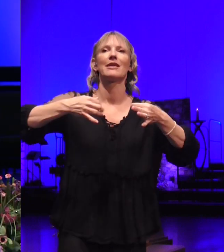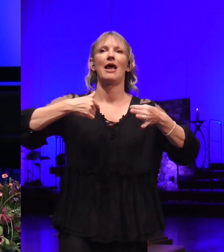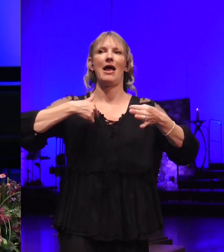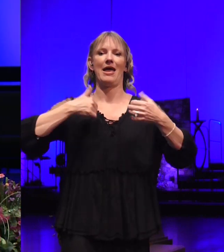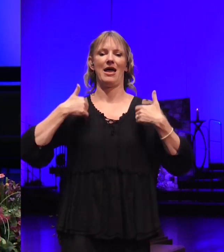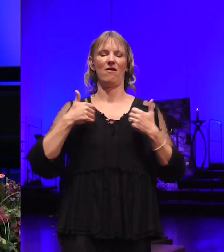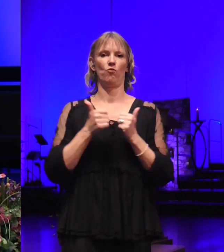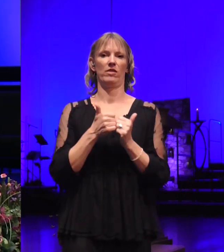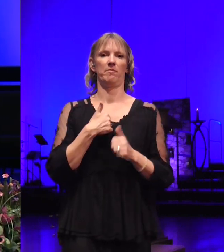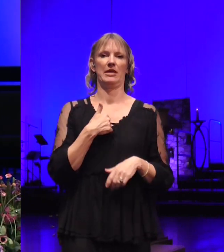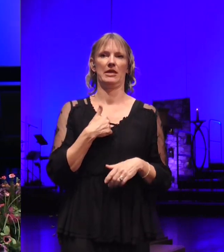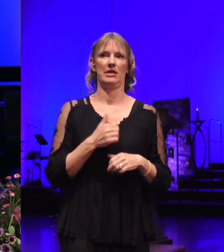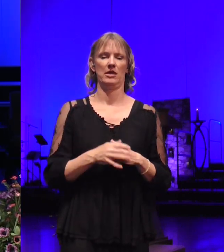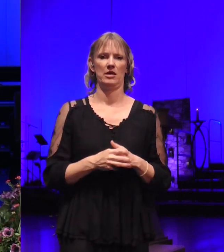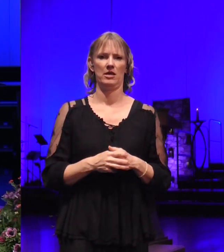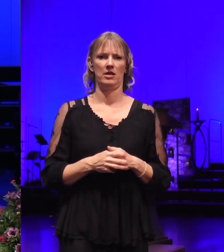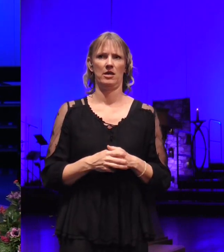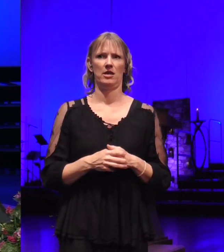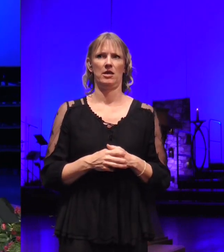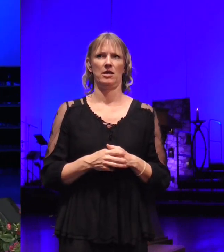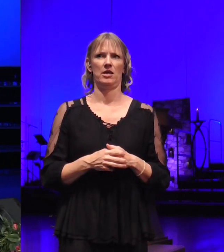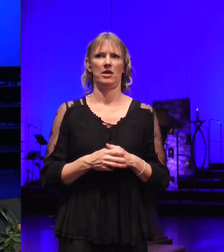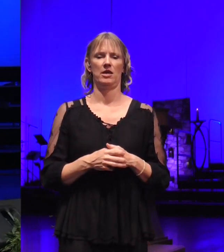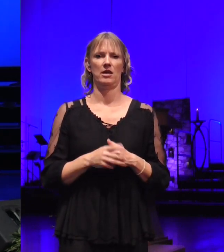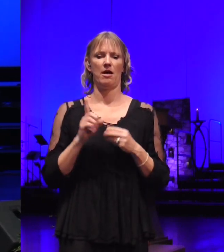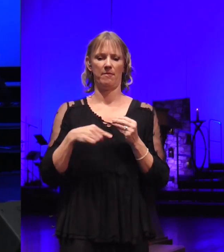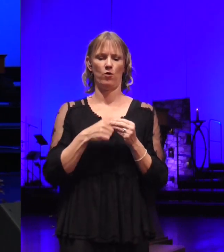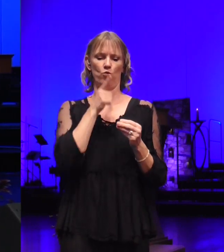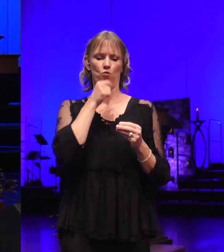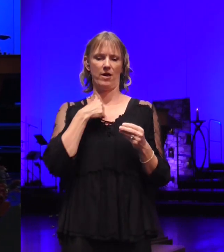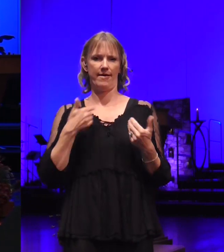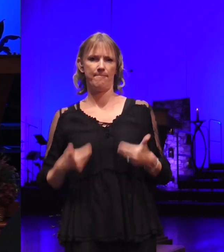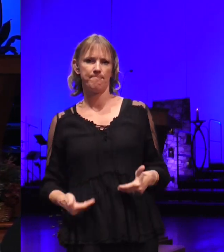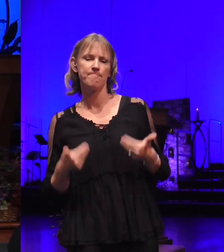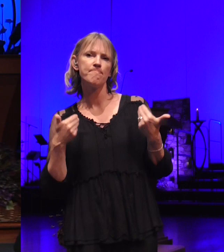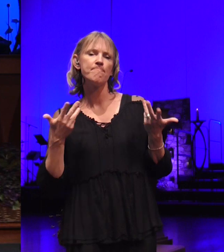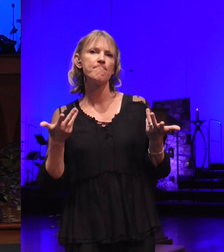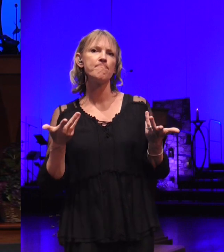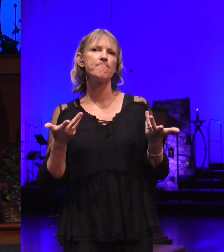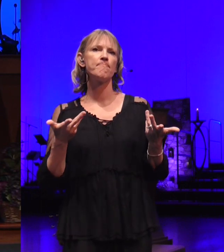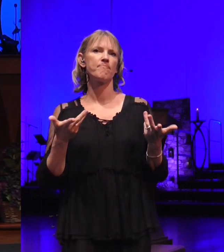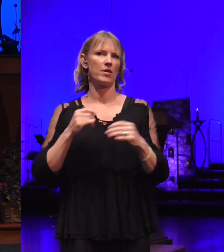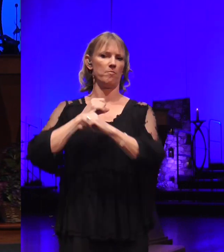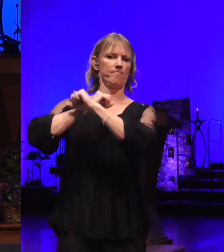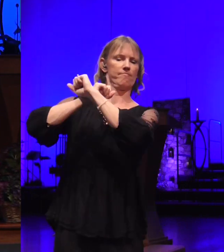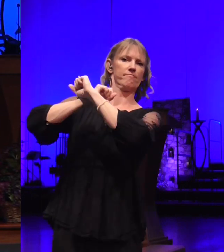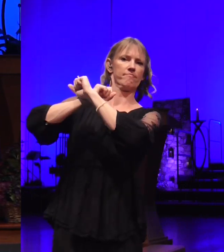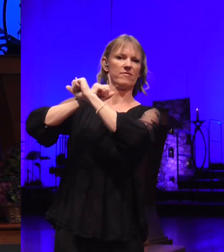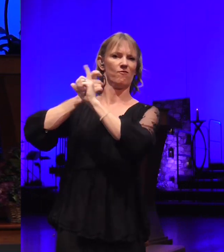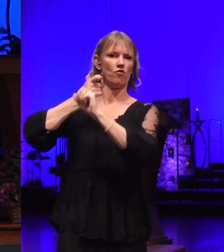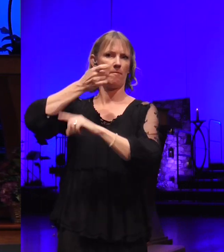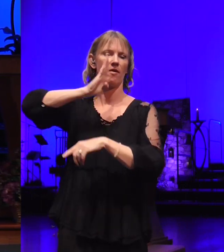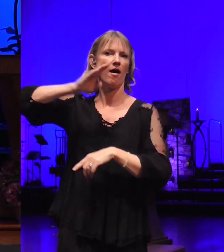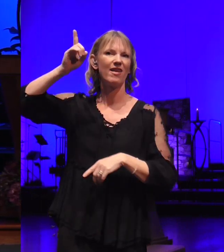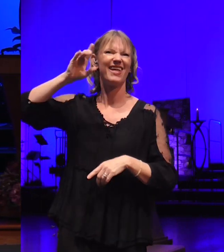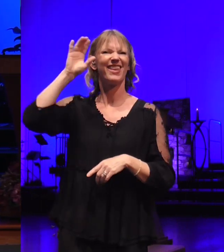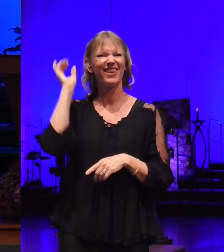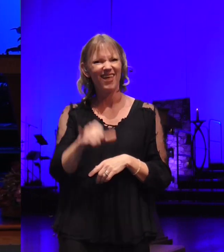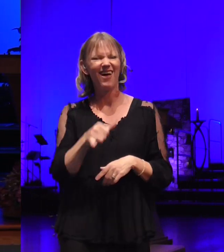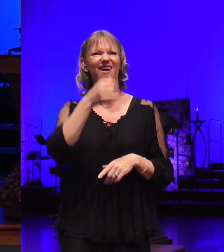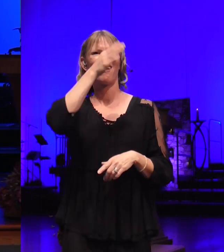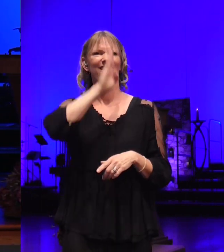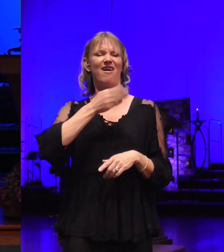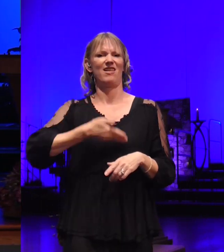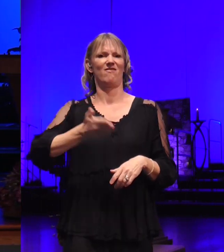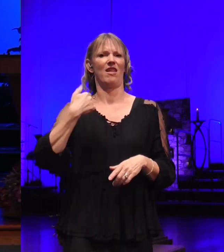carry around my neck about myself that's keeping me from God? That's what Jesus is